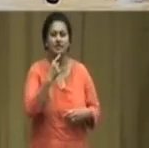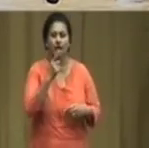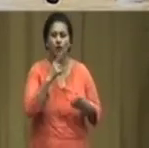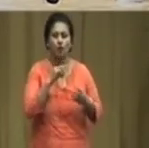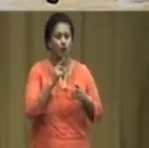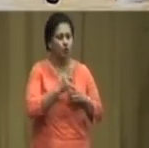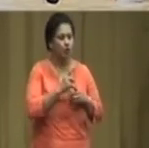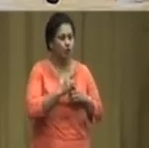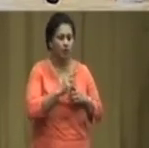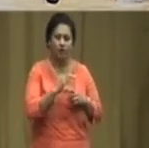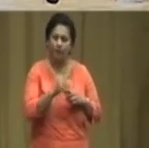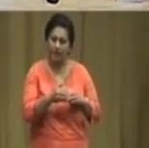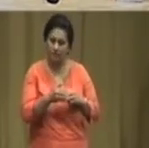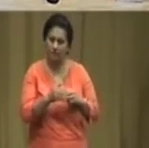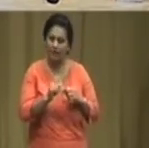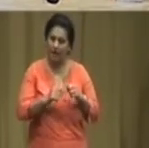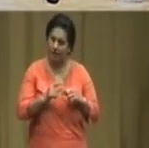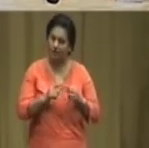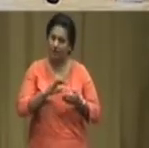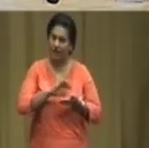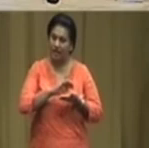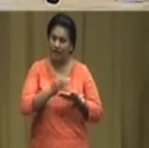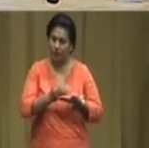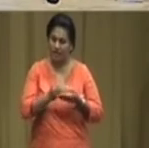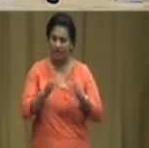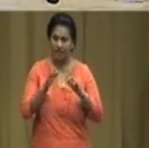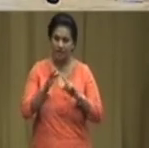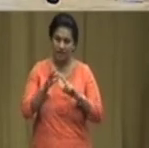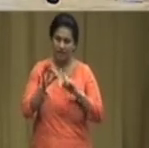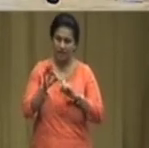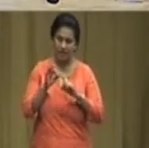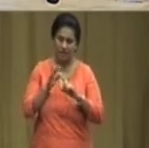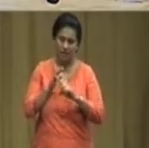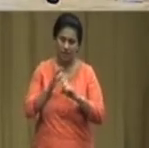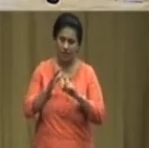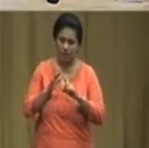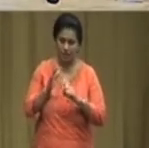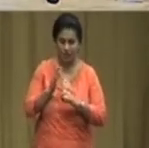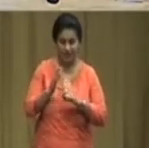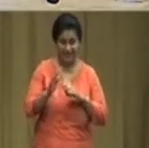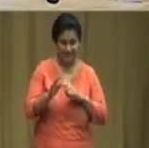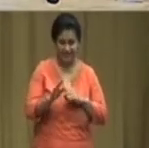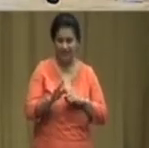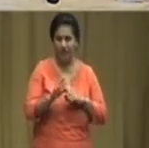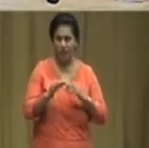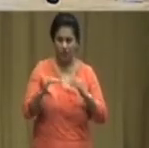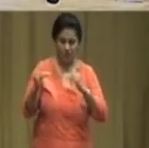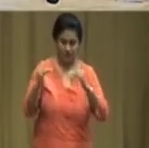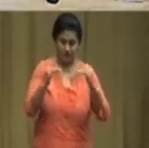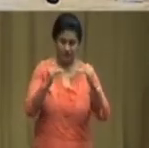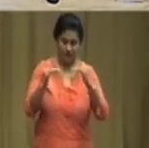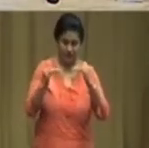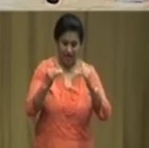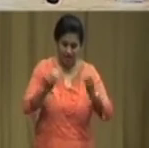essentially, and who writes history, as I sort of alluded to in the previous comment I made after the previous speaker. It just reminded me of what Wayne mentioned in his